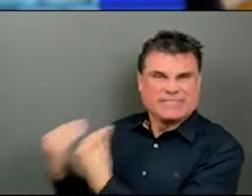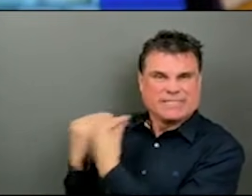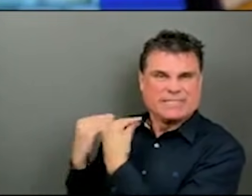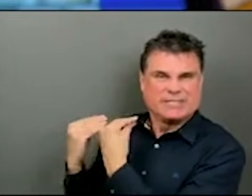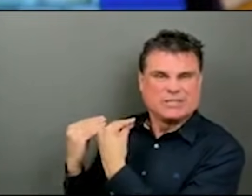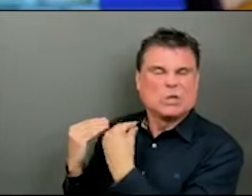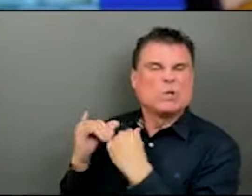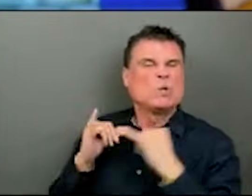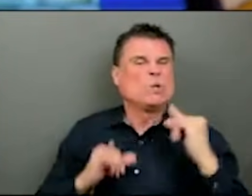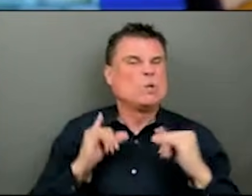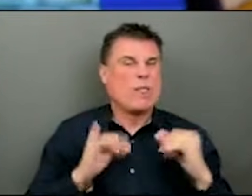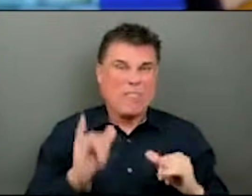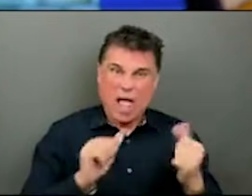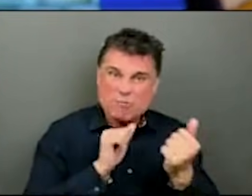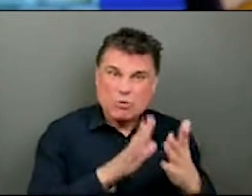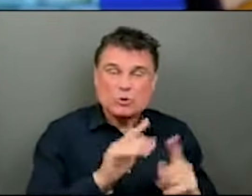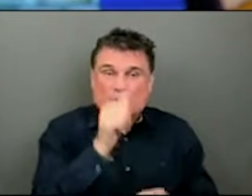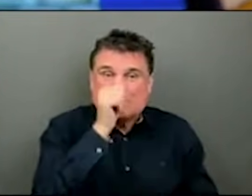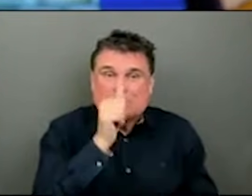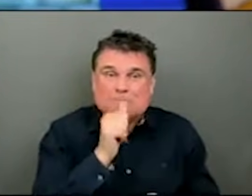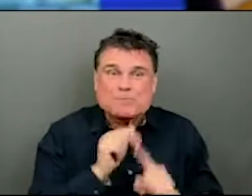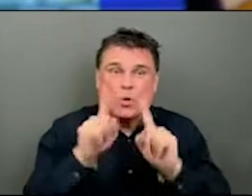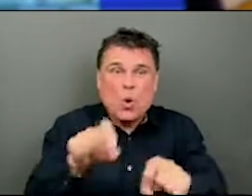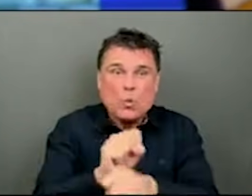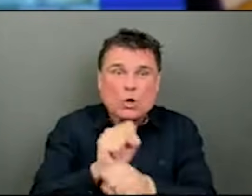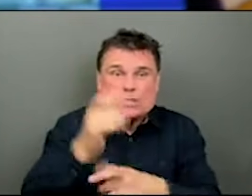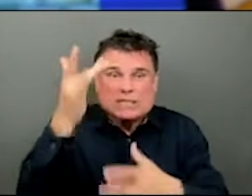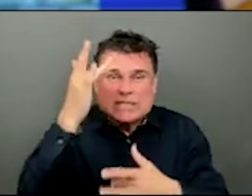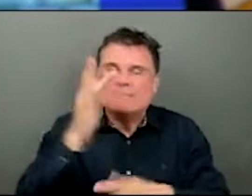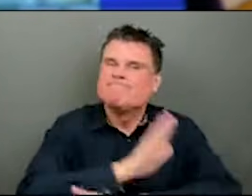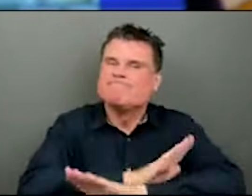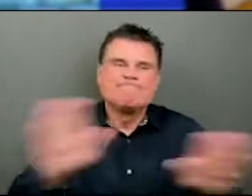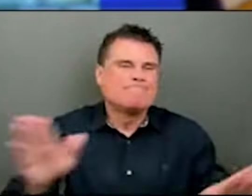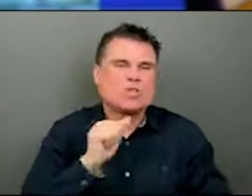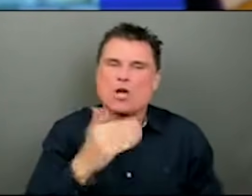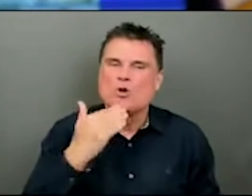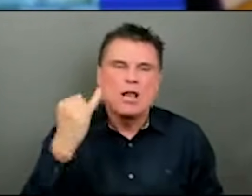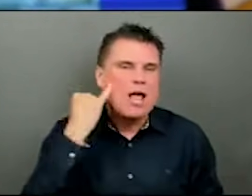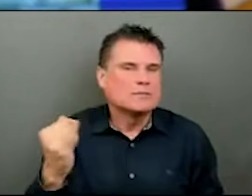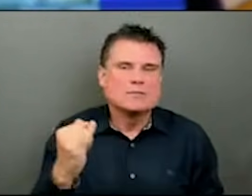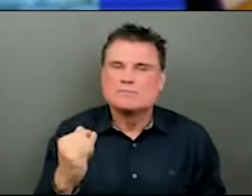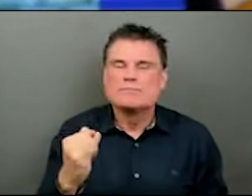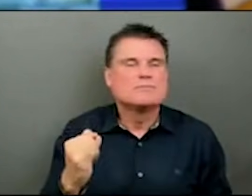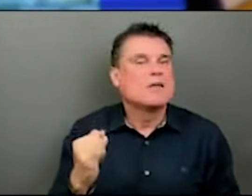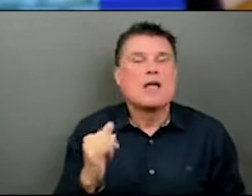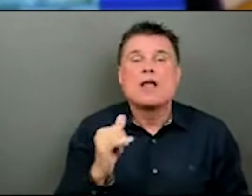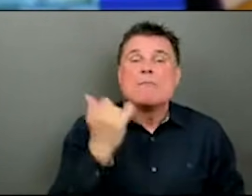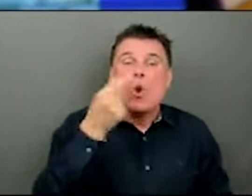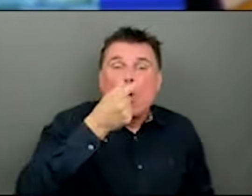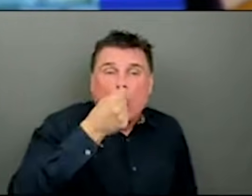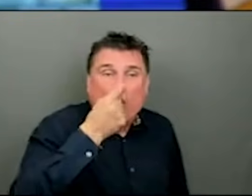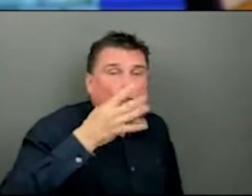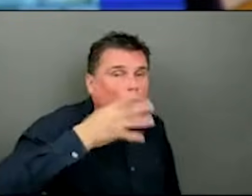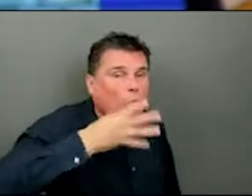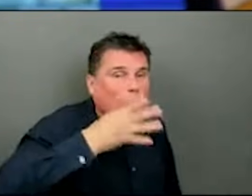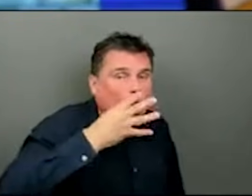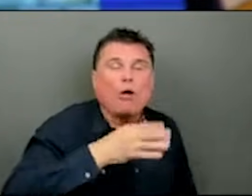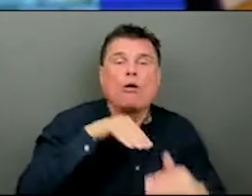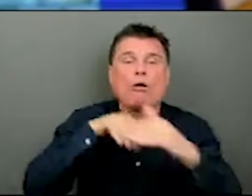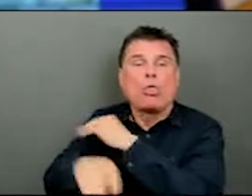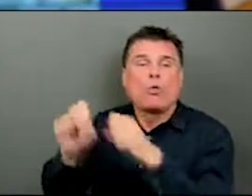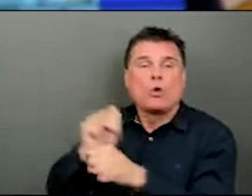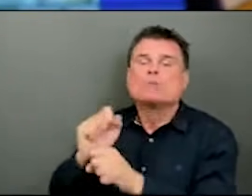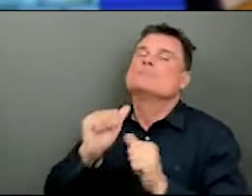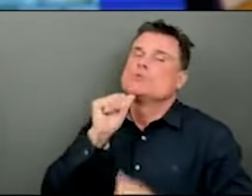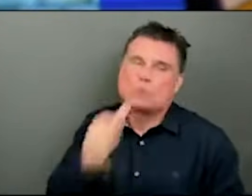We want people who take care of themselves and don't put their colleagues, their customers, and their businesses at risk. And people shouldn't have to make